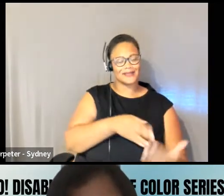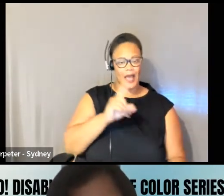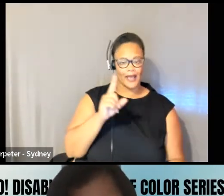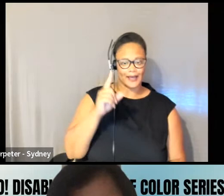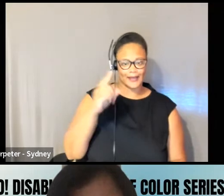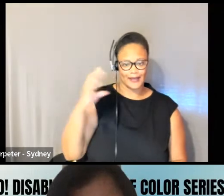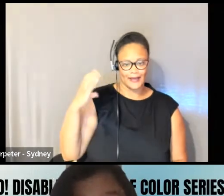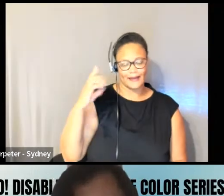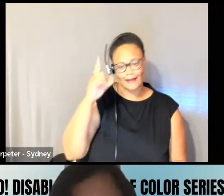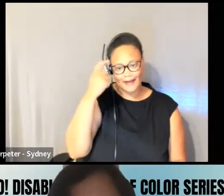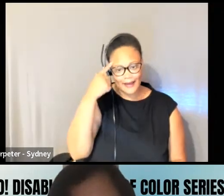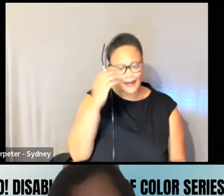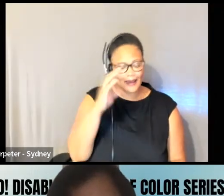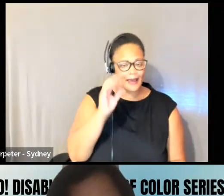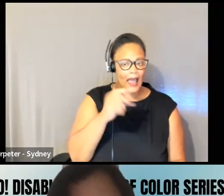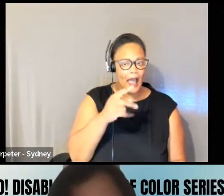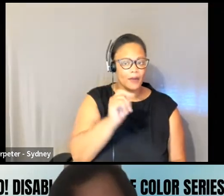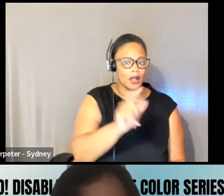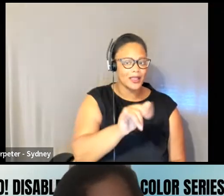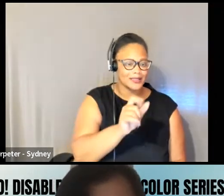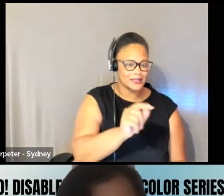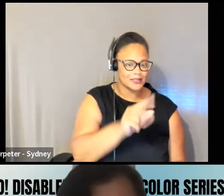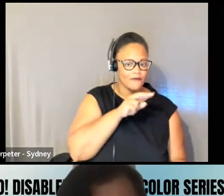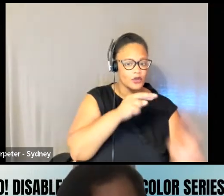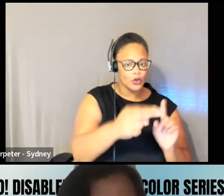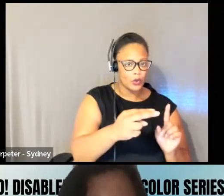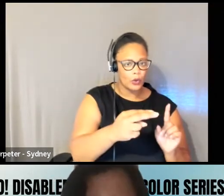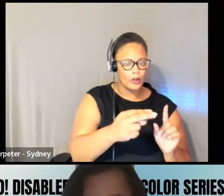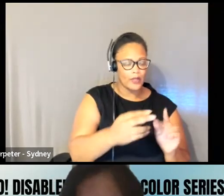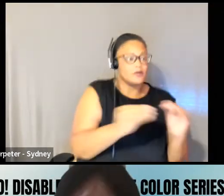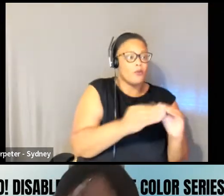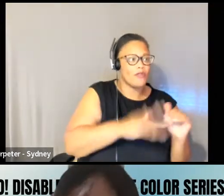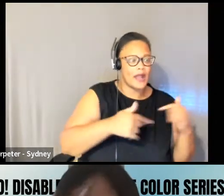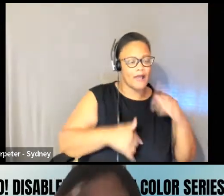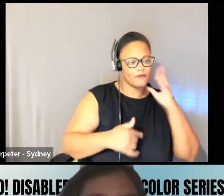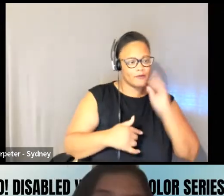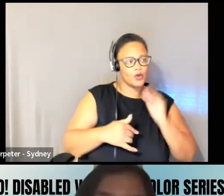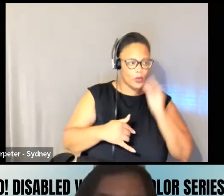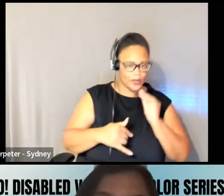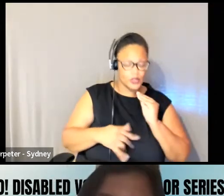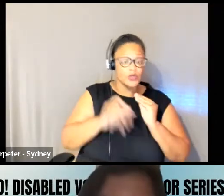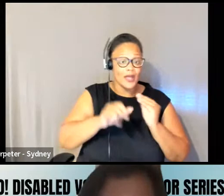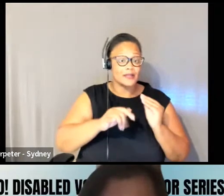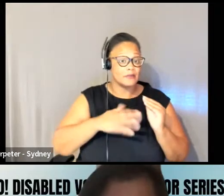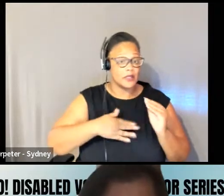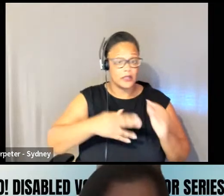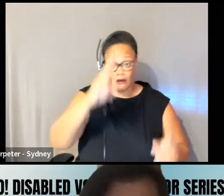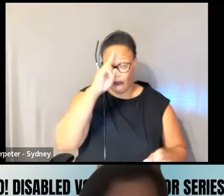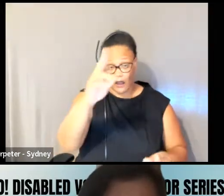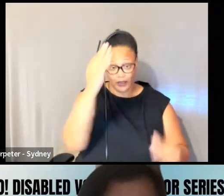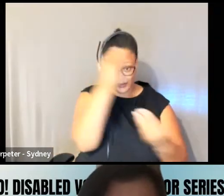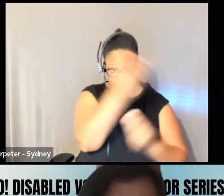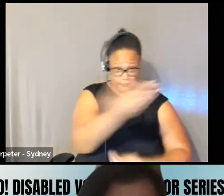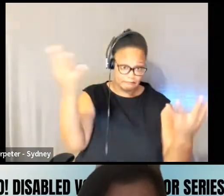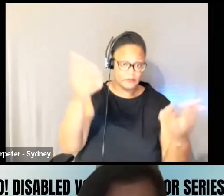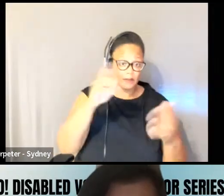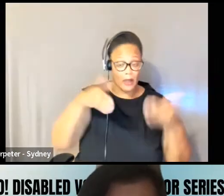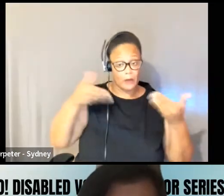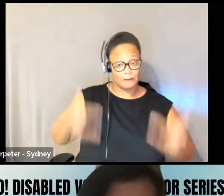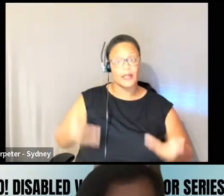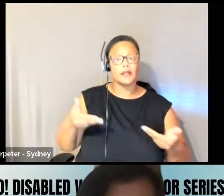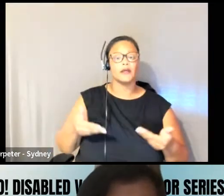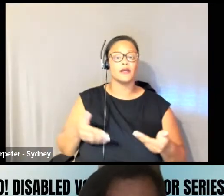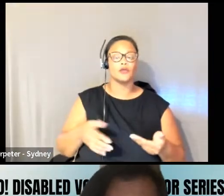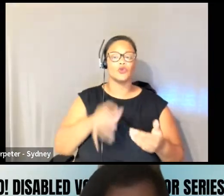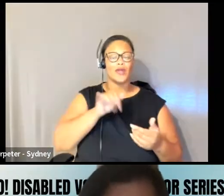what I'm familiar with. And that's just me being honest and upfront about where I am, which is also where I'm also constantly learning